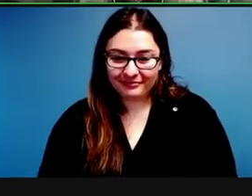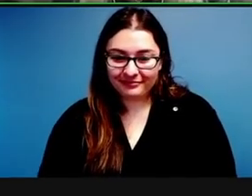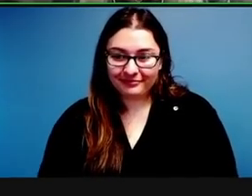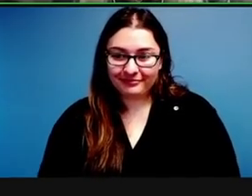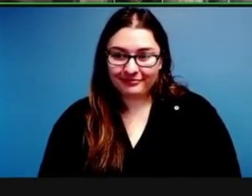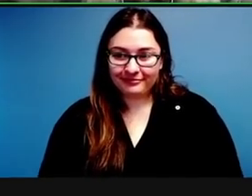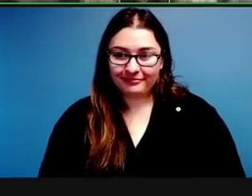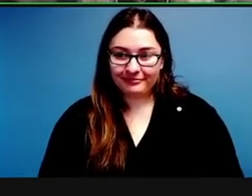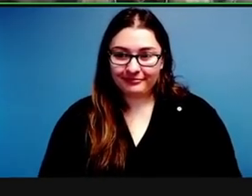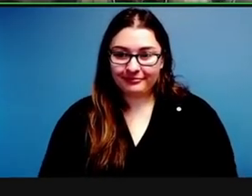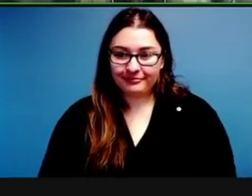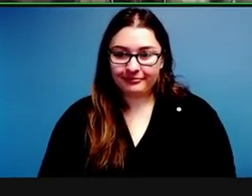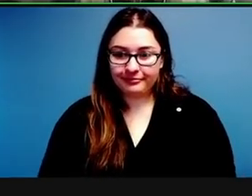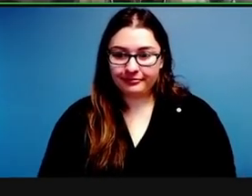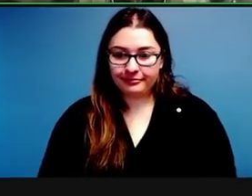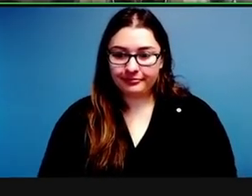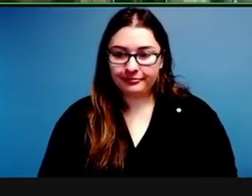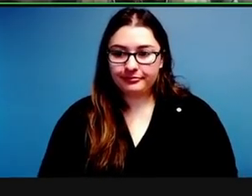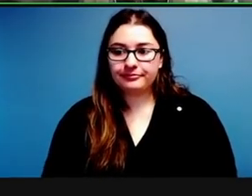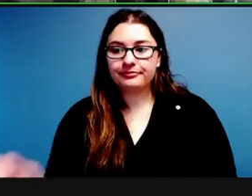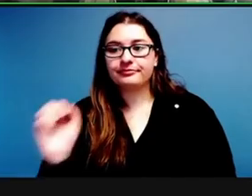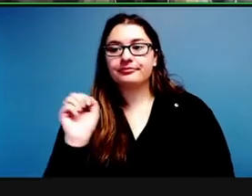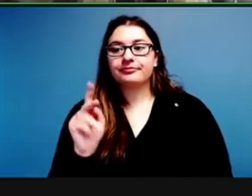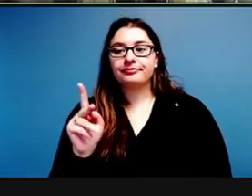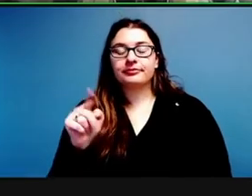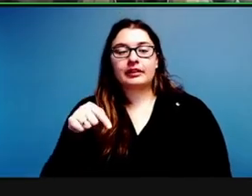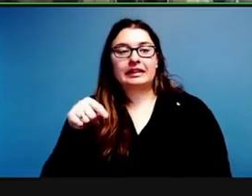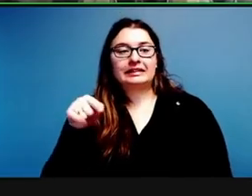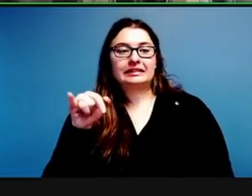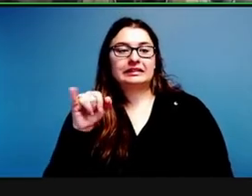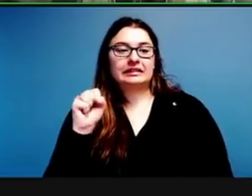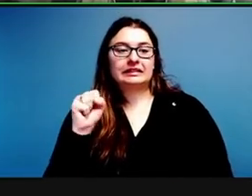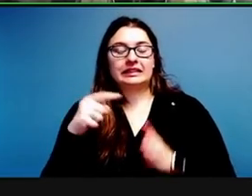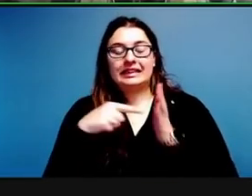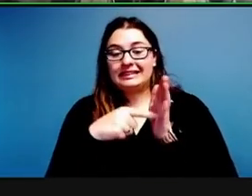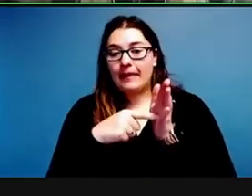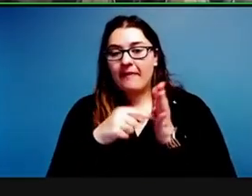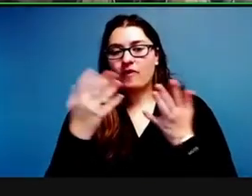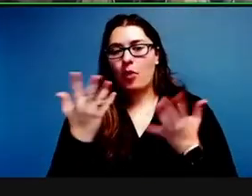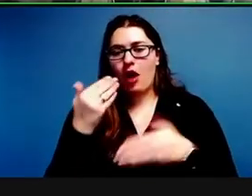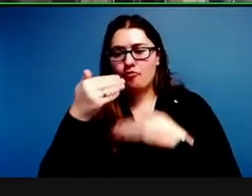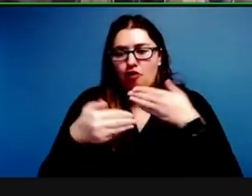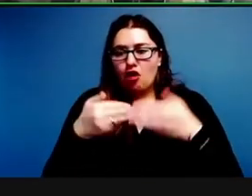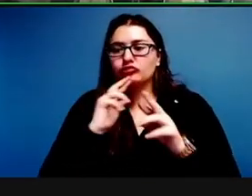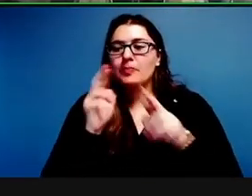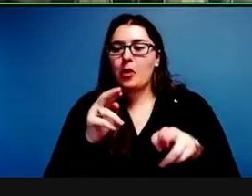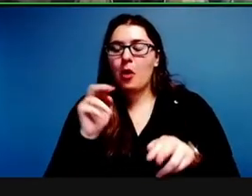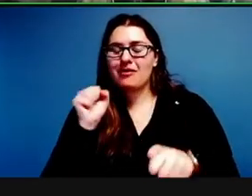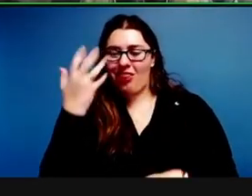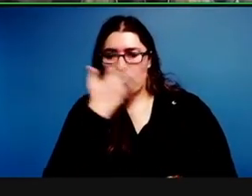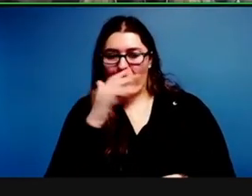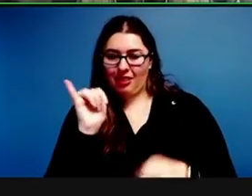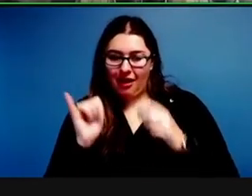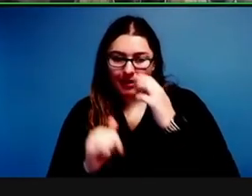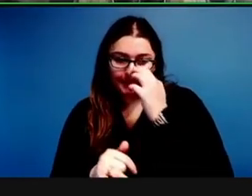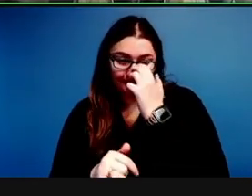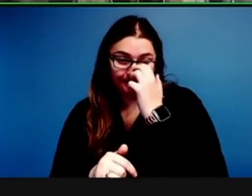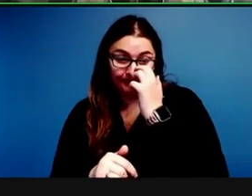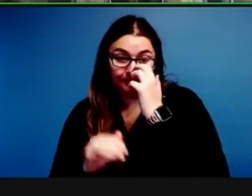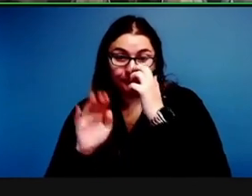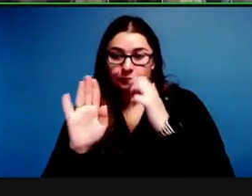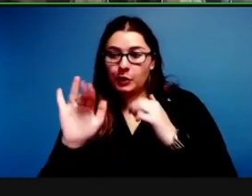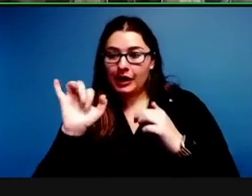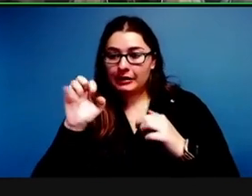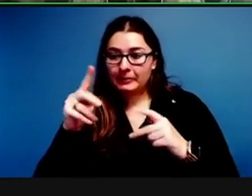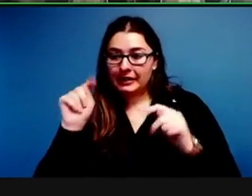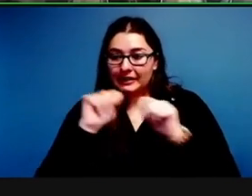Okay, so again, this is an example of what a progress report could look like. Your IEP